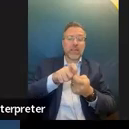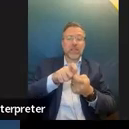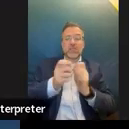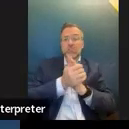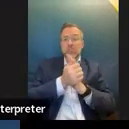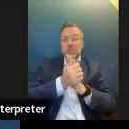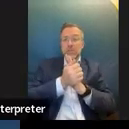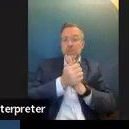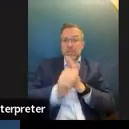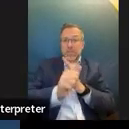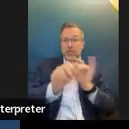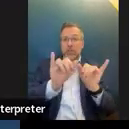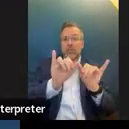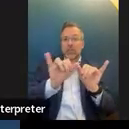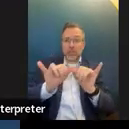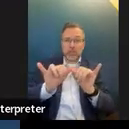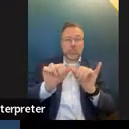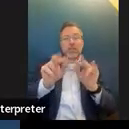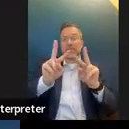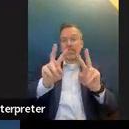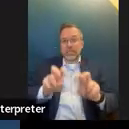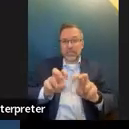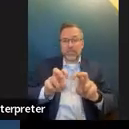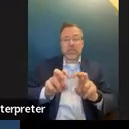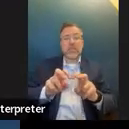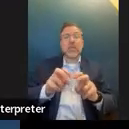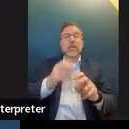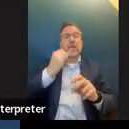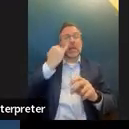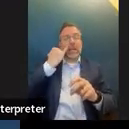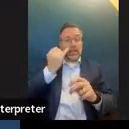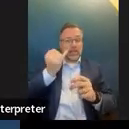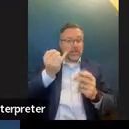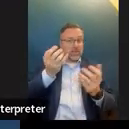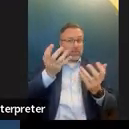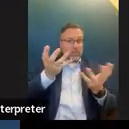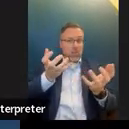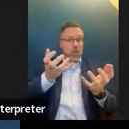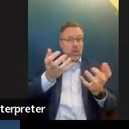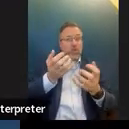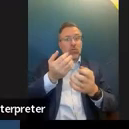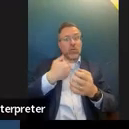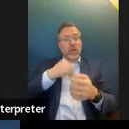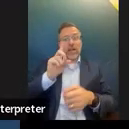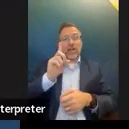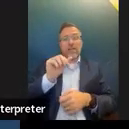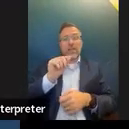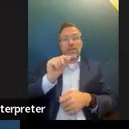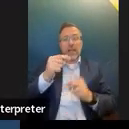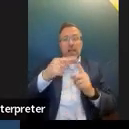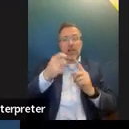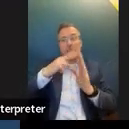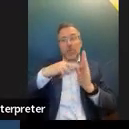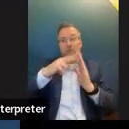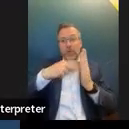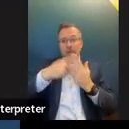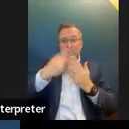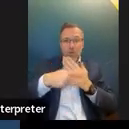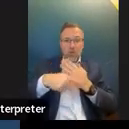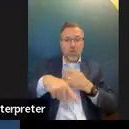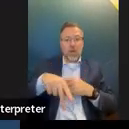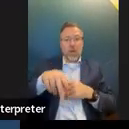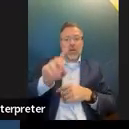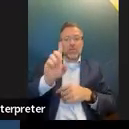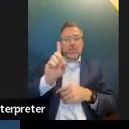skill-specific measurements or assessments, right? If you want to pull data from your reading program or Dibbles or whatever,